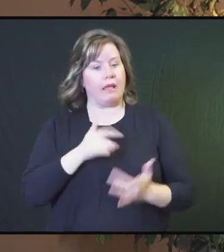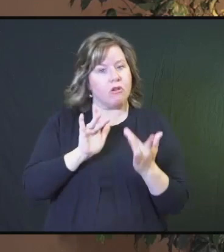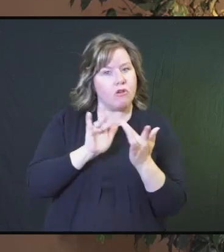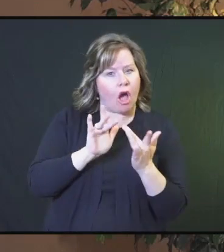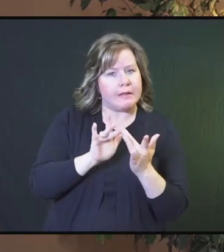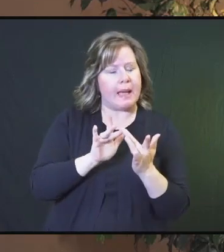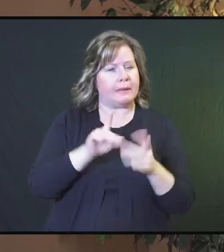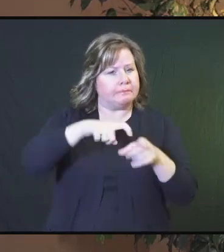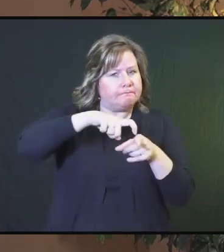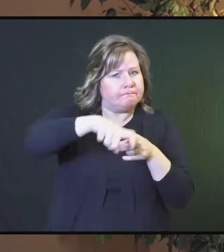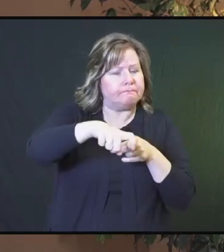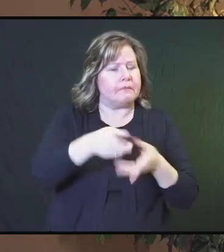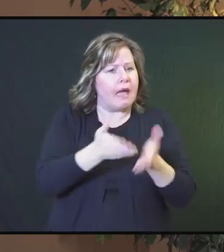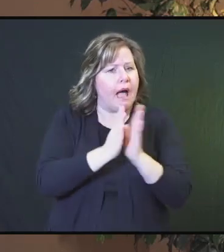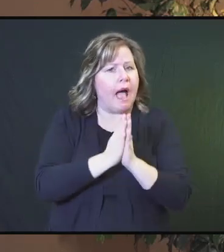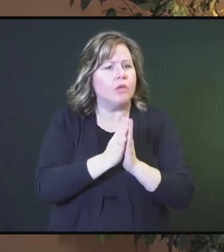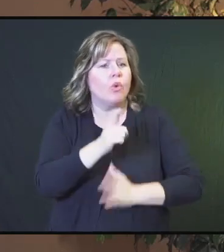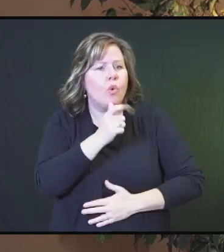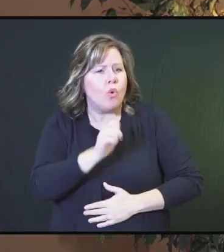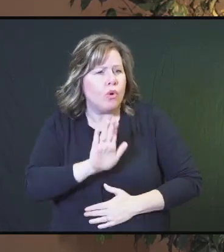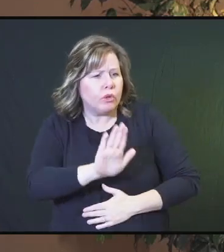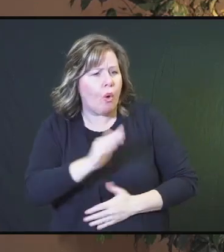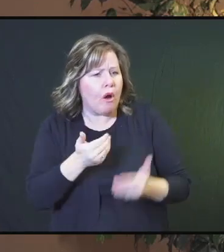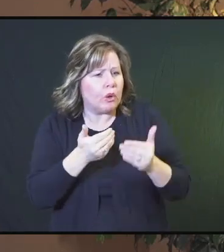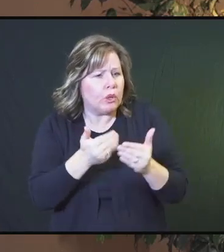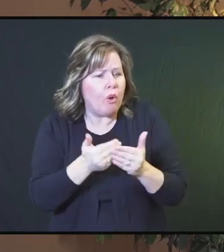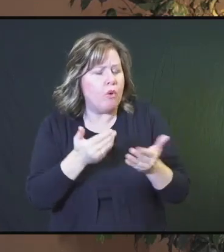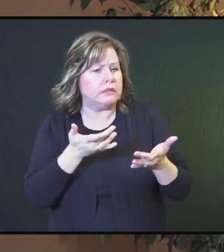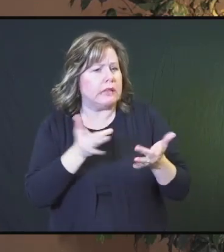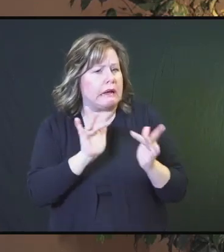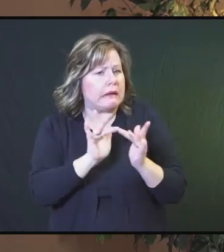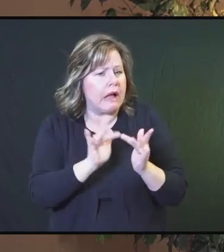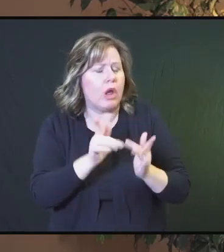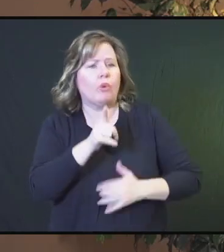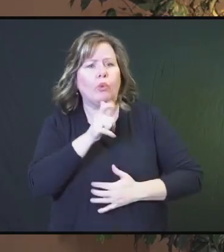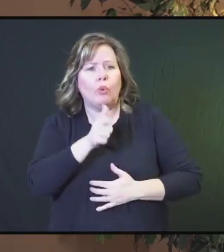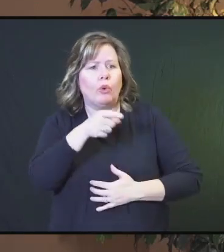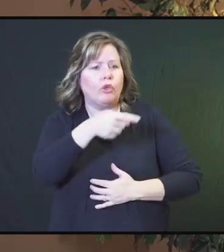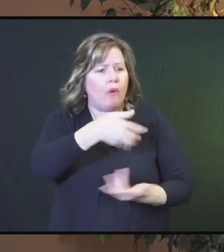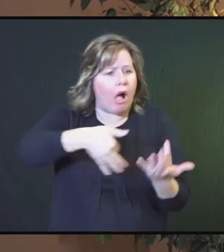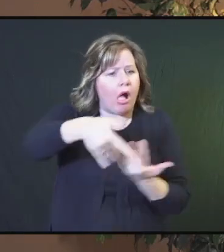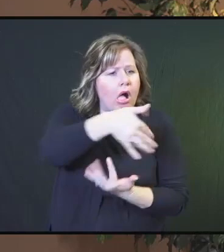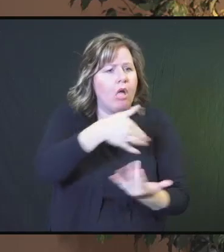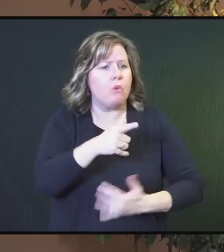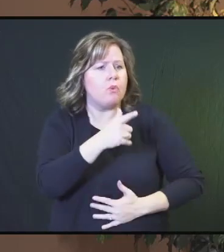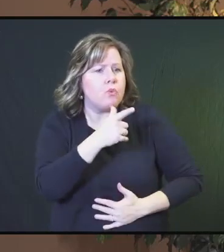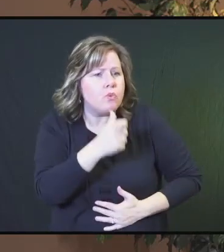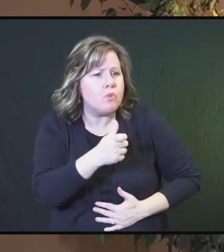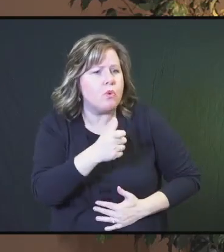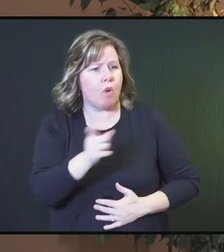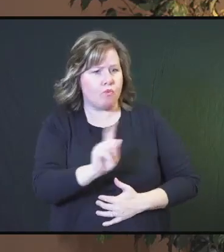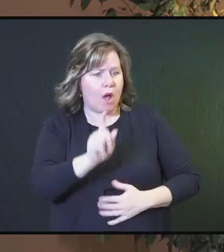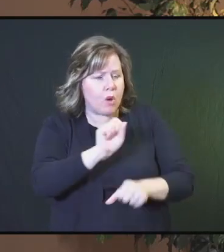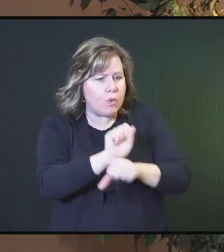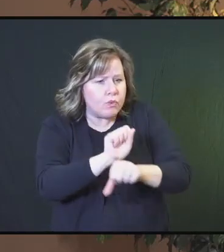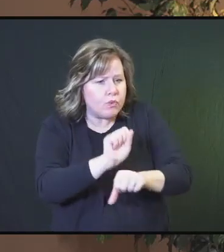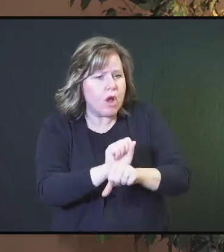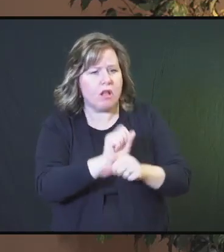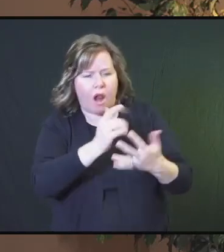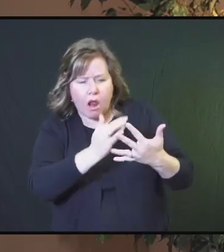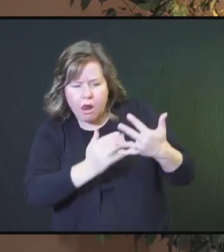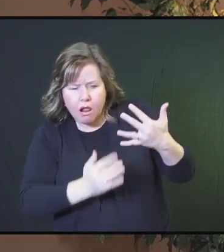so that we can give them quarantine directions in order to see if they become sick and to make sure that they're not exposing